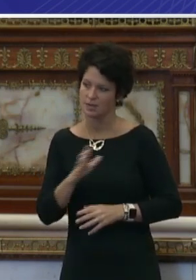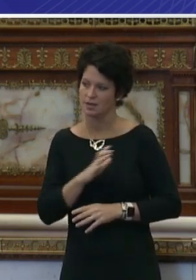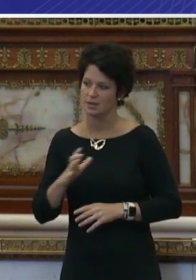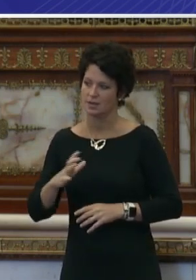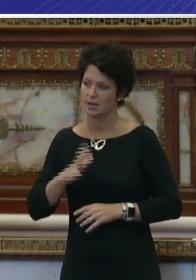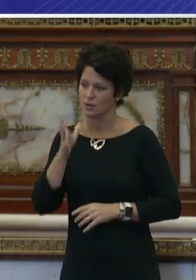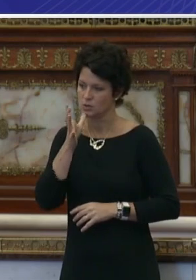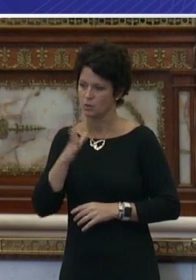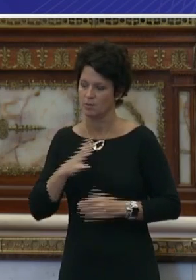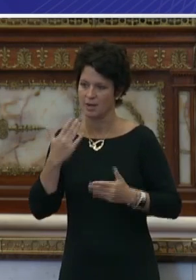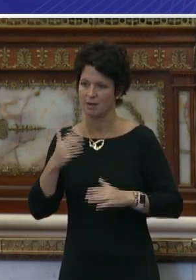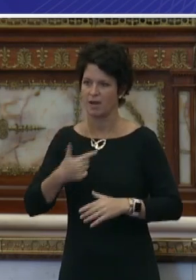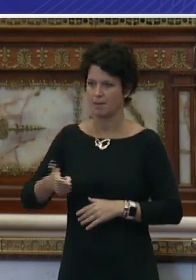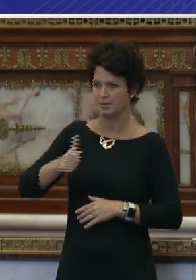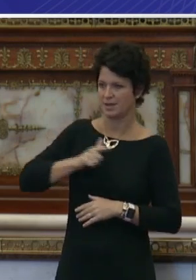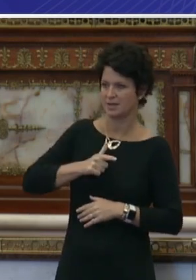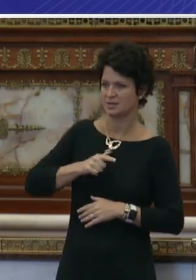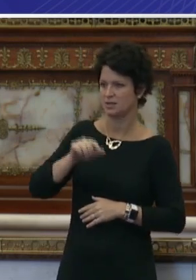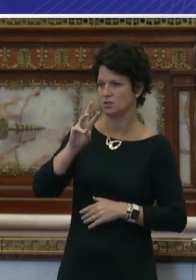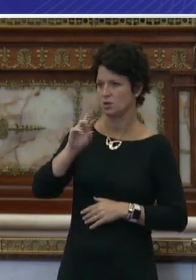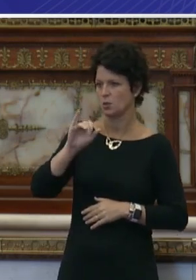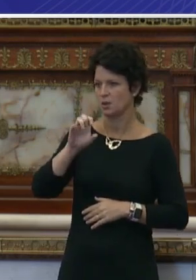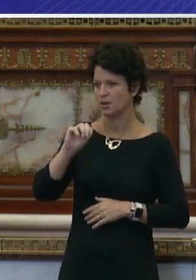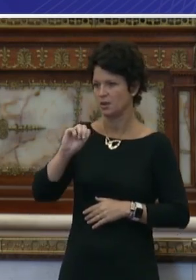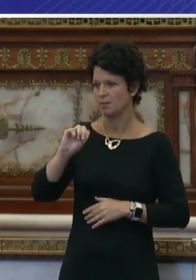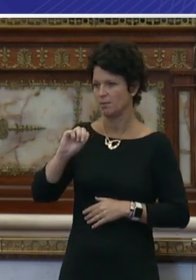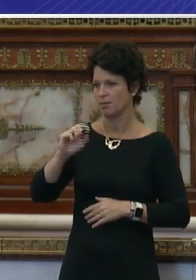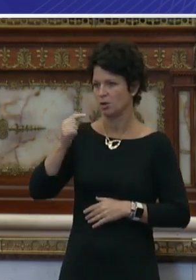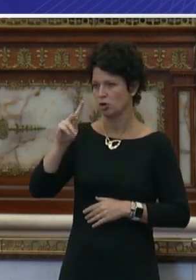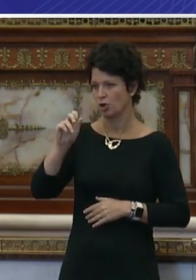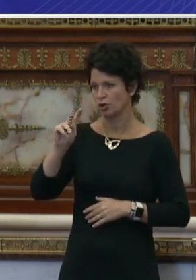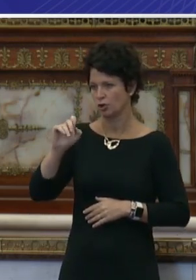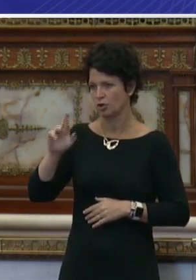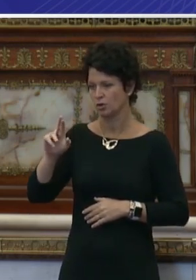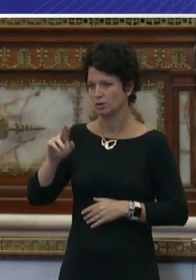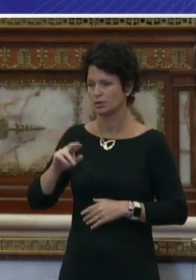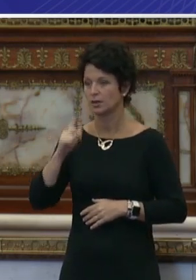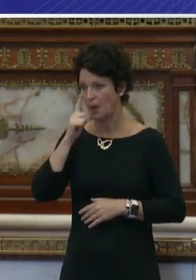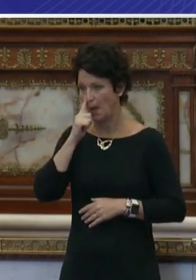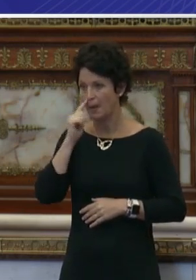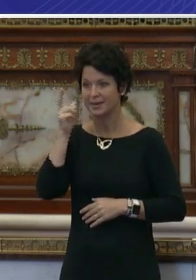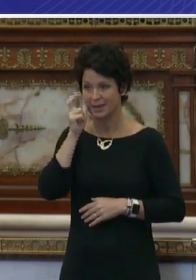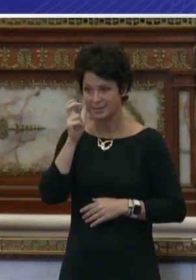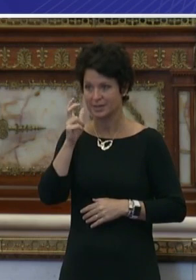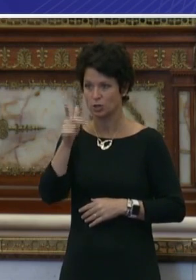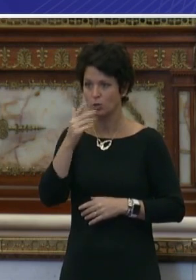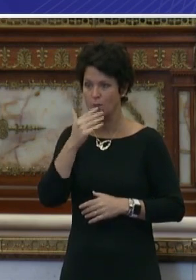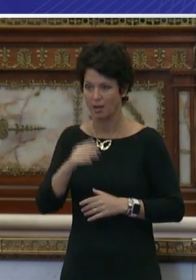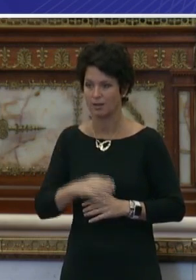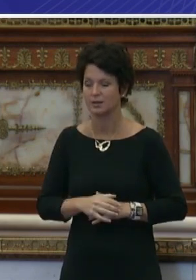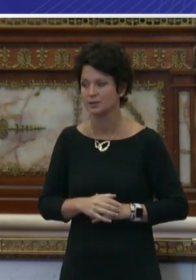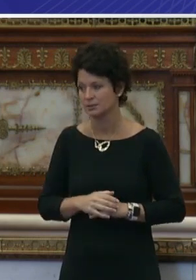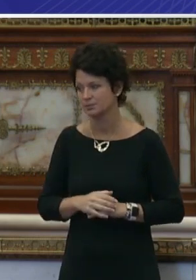Councilwoman, I don't know if I'm next. This is William Carter. Can you hear me? Yep, we can hear you well. All right.